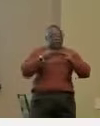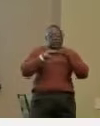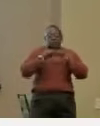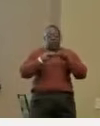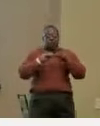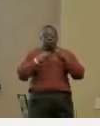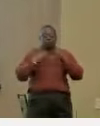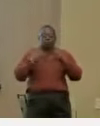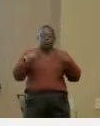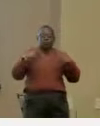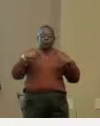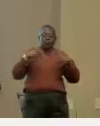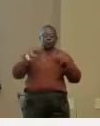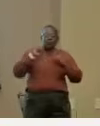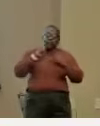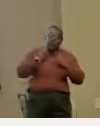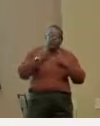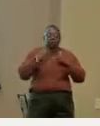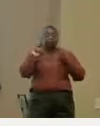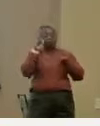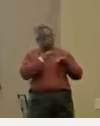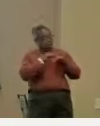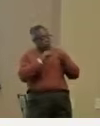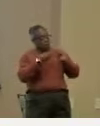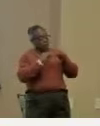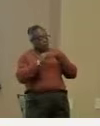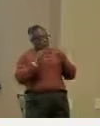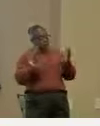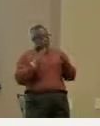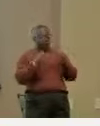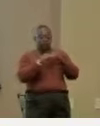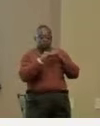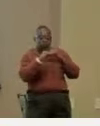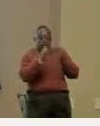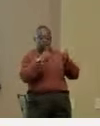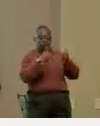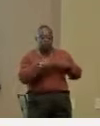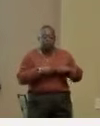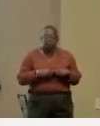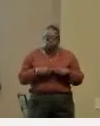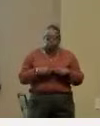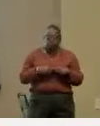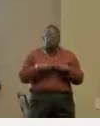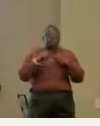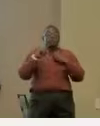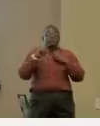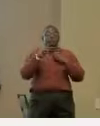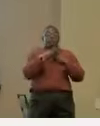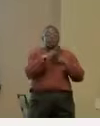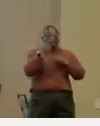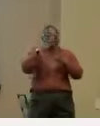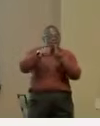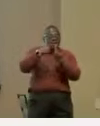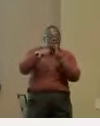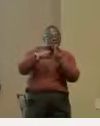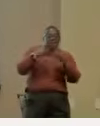meaning higher kidney disease, and low numbers meaning better outcomes. By the first couple of months, there was